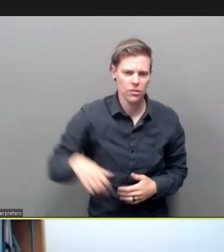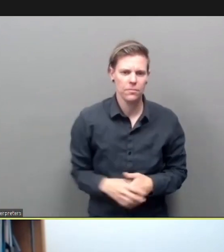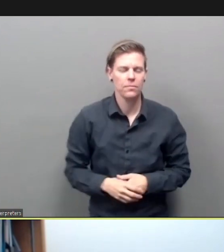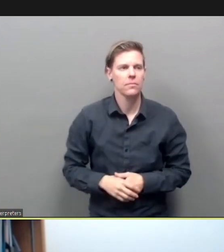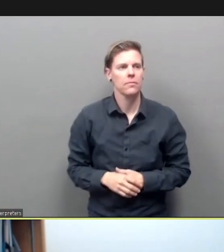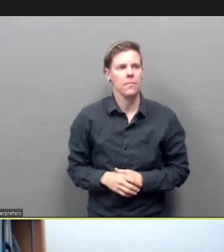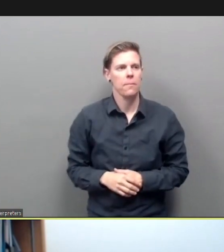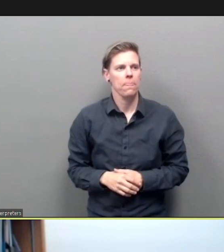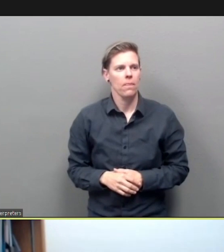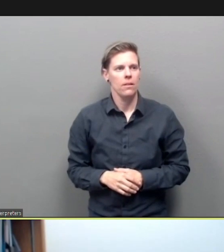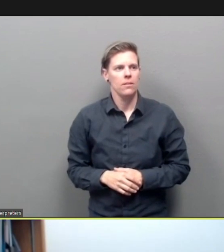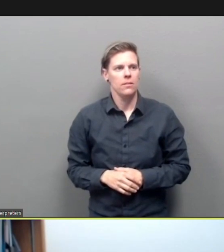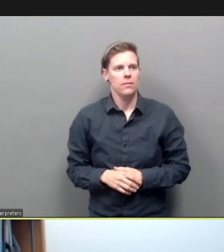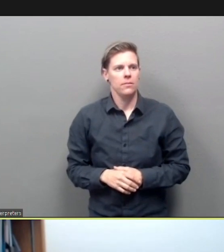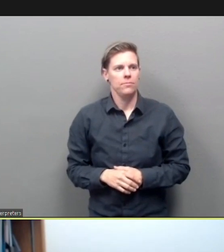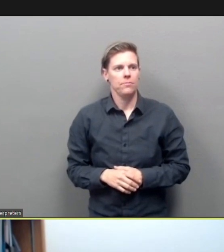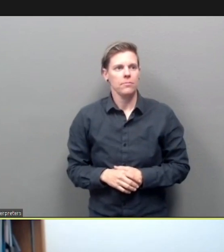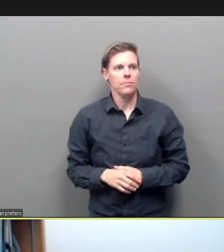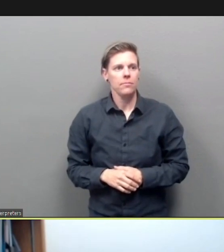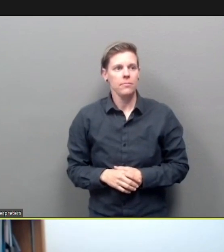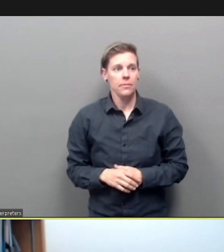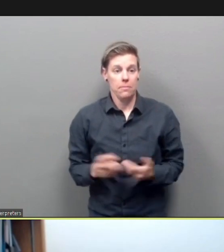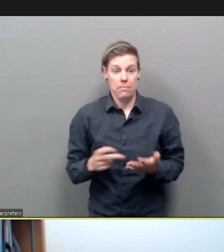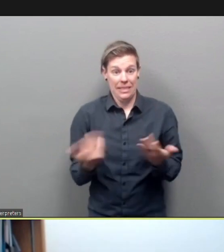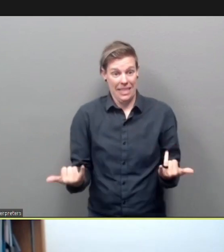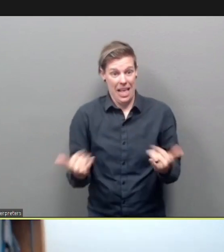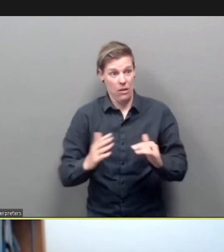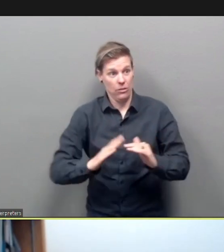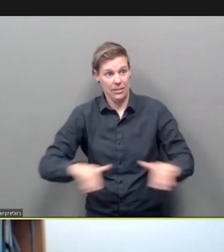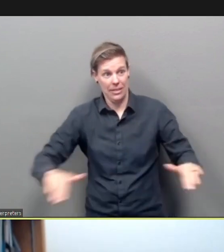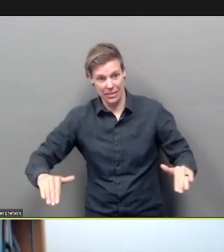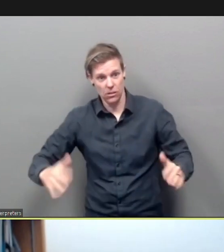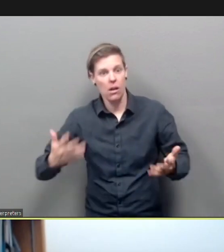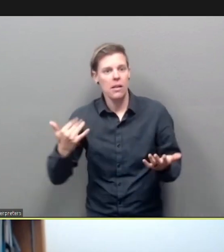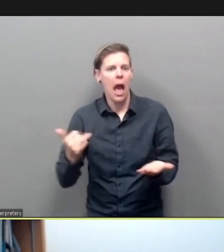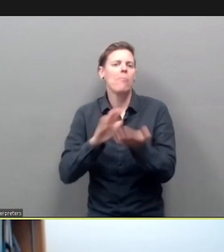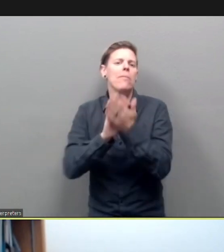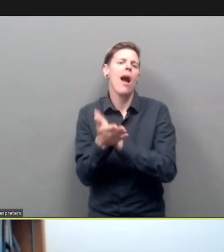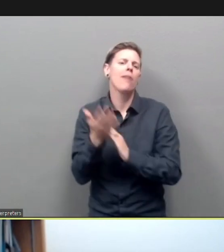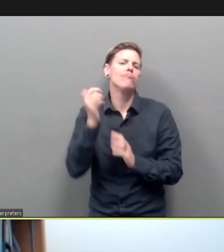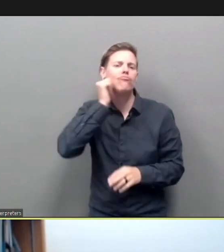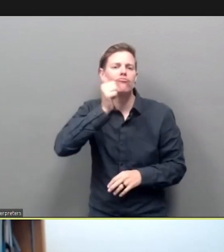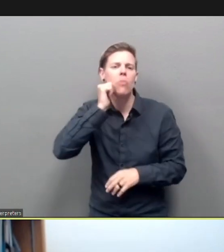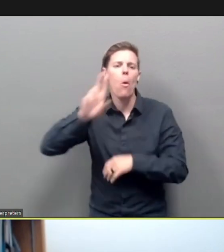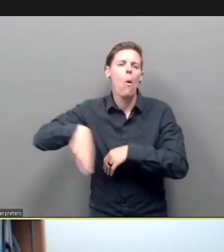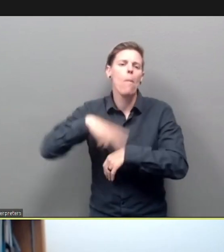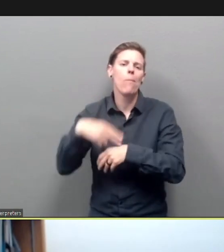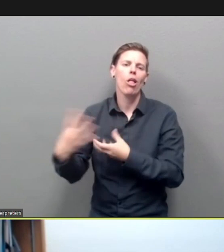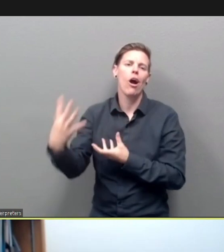childhood vaccinations just a normalized routine activity.